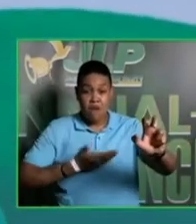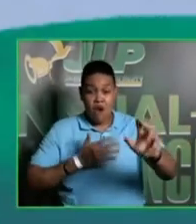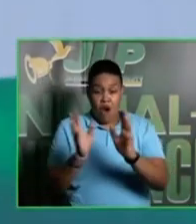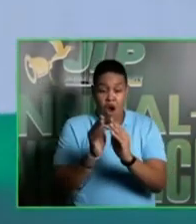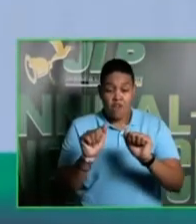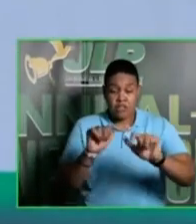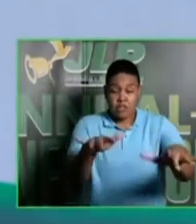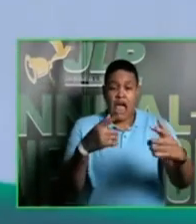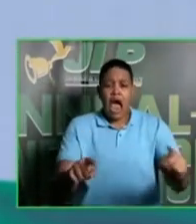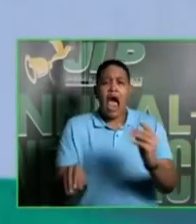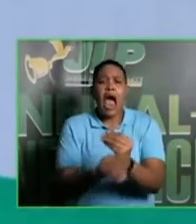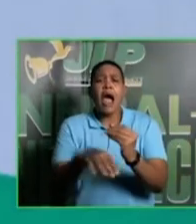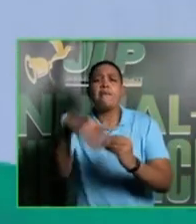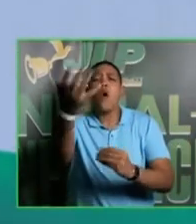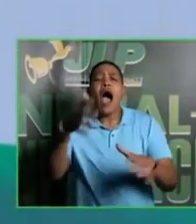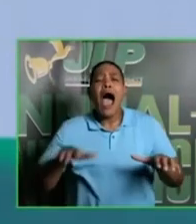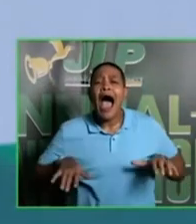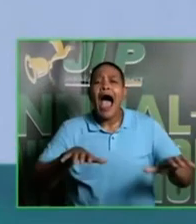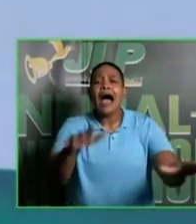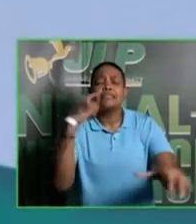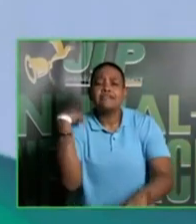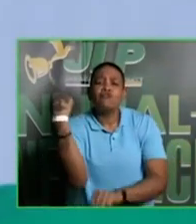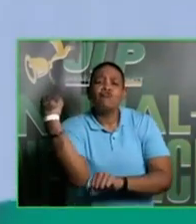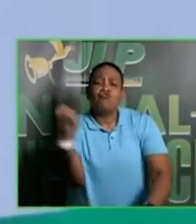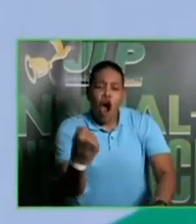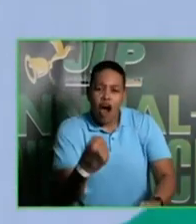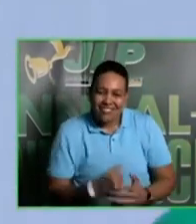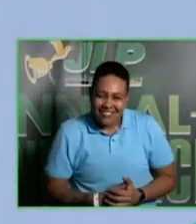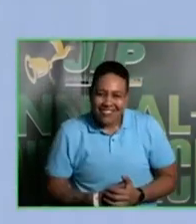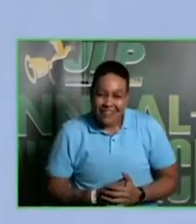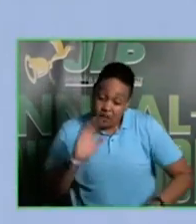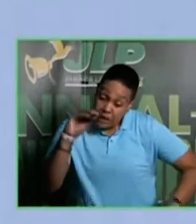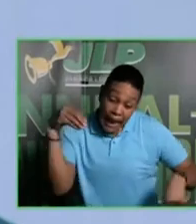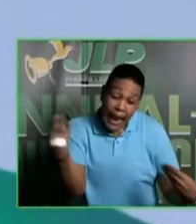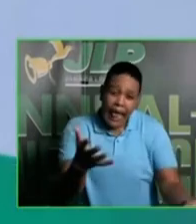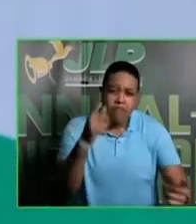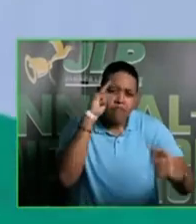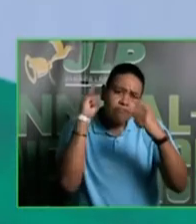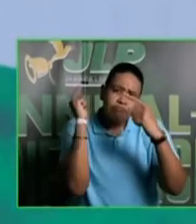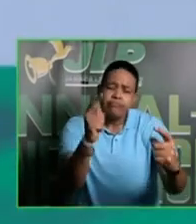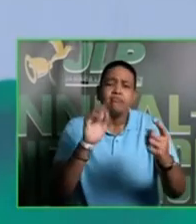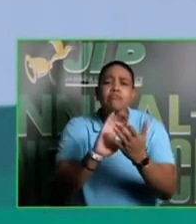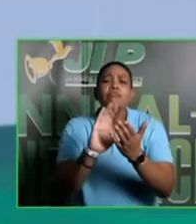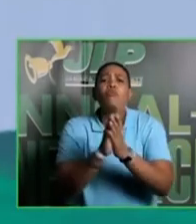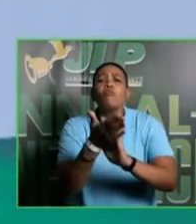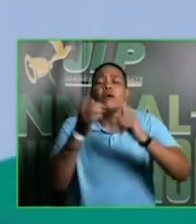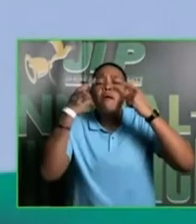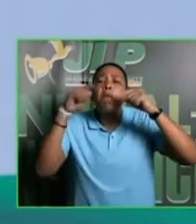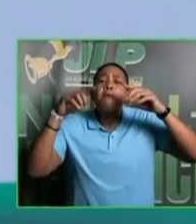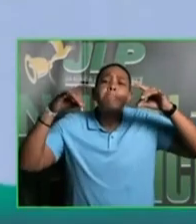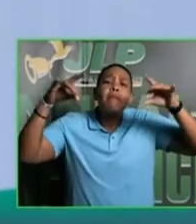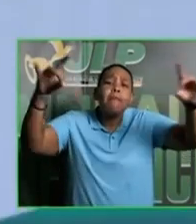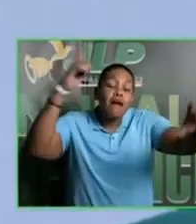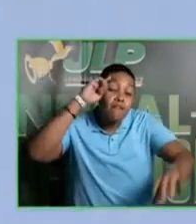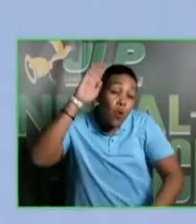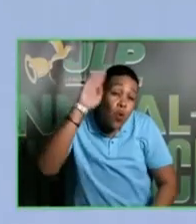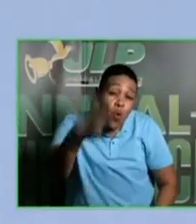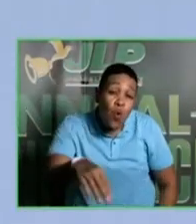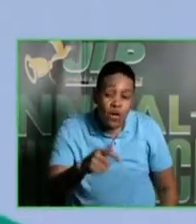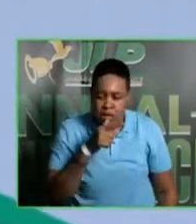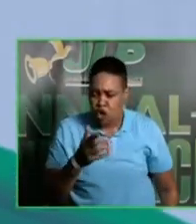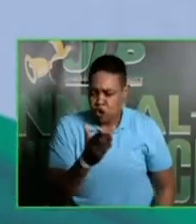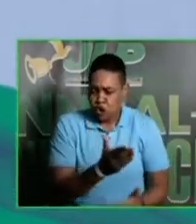conference is active and strong, delivering on the mission of prosperity for all. I